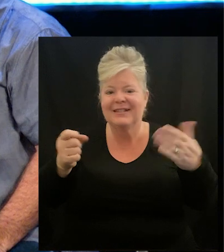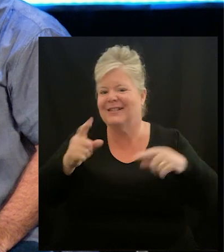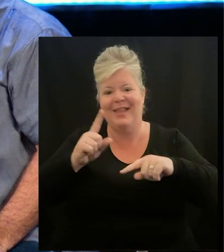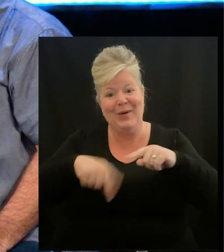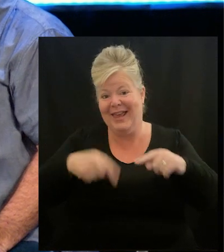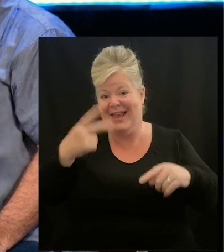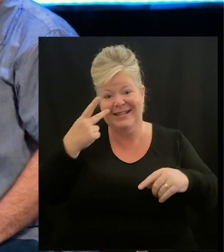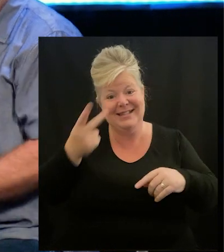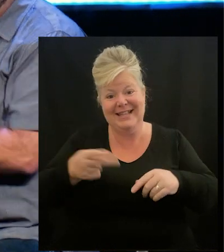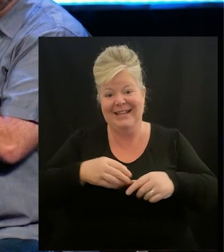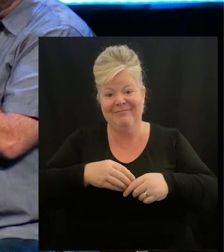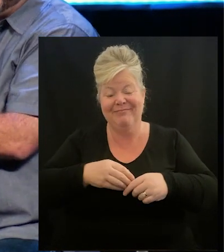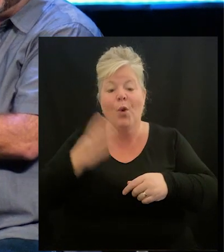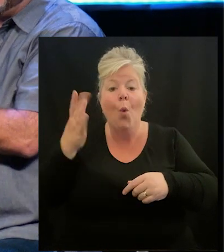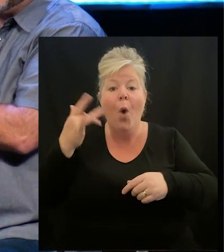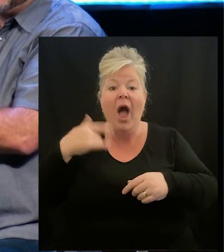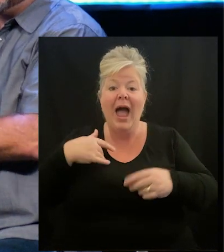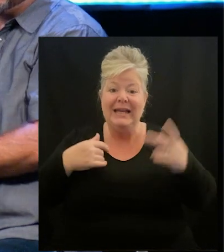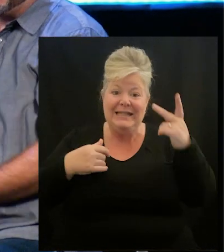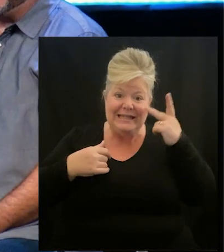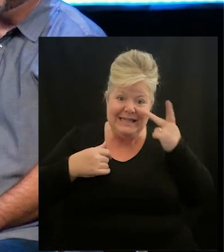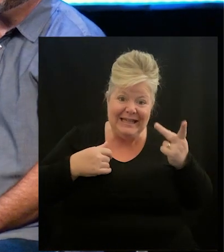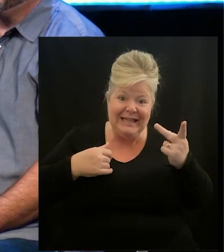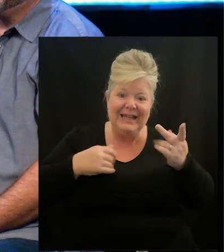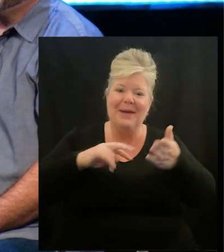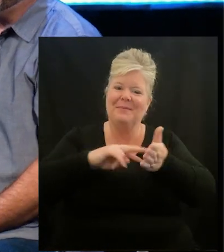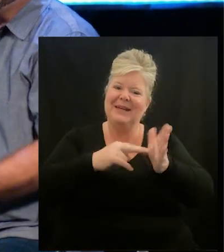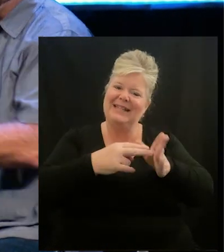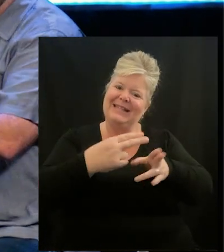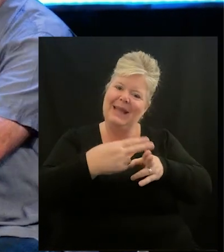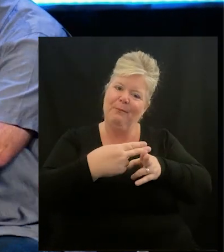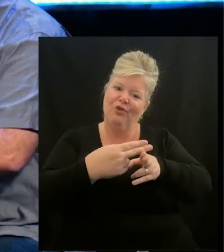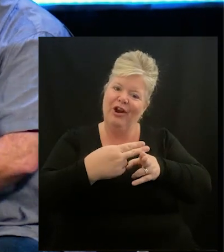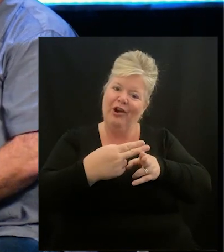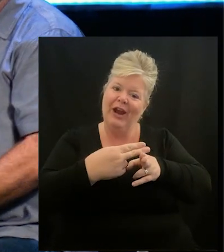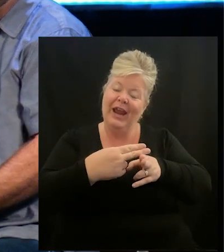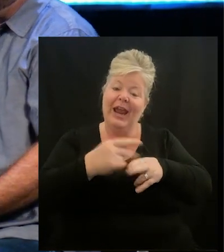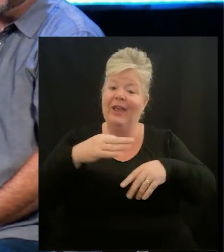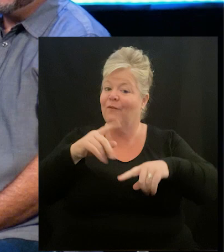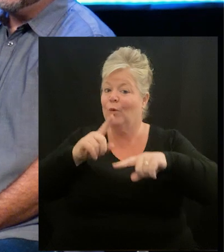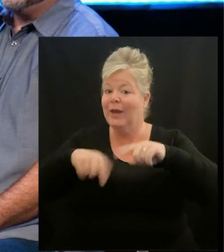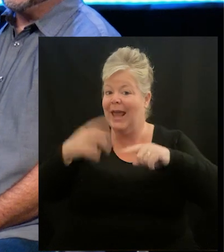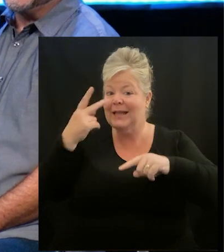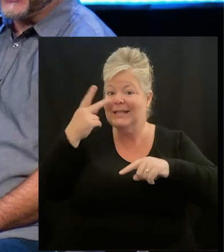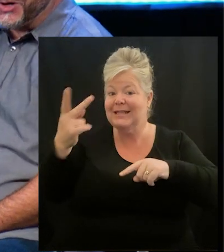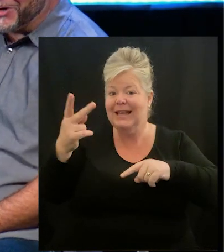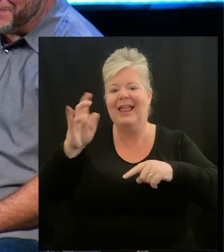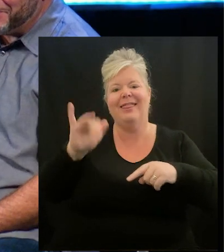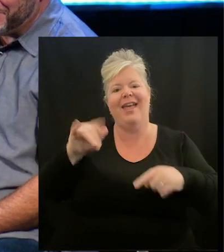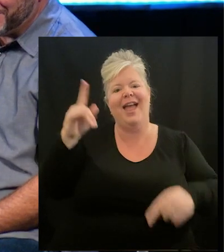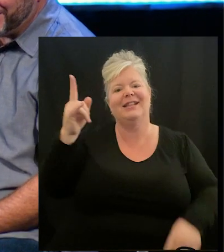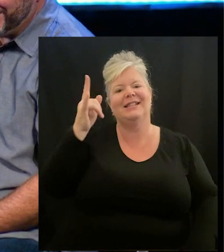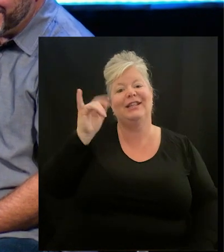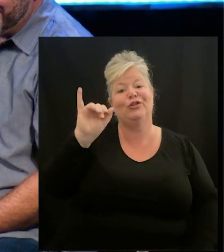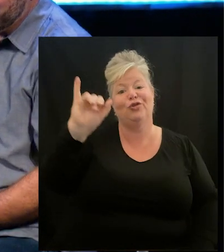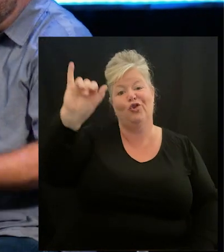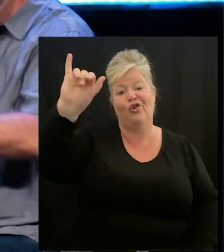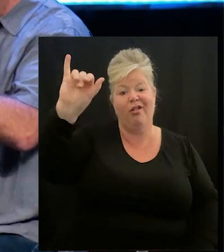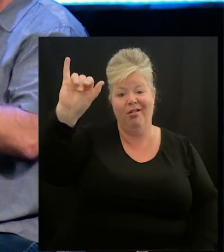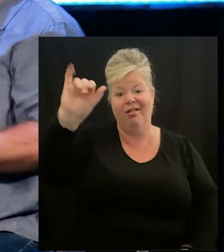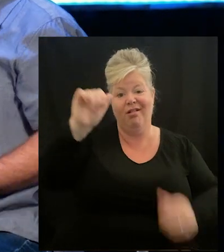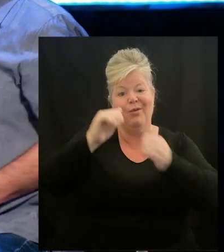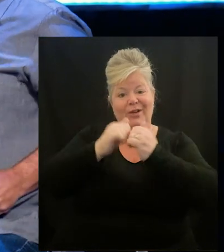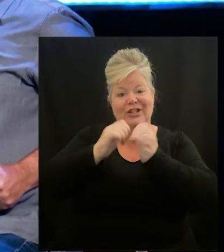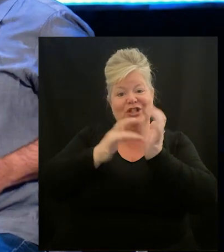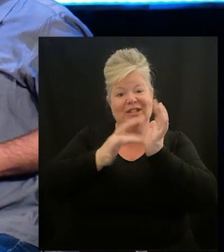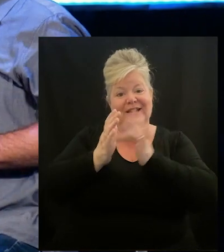unseen. Since what is seen is temporary, but what is unseen is eternal. So what